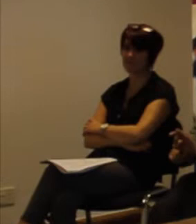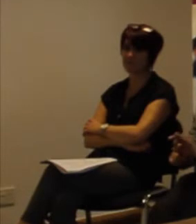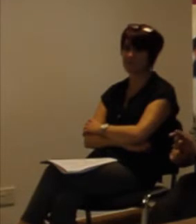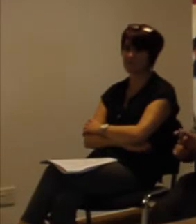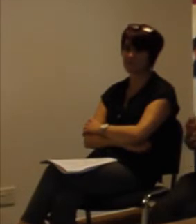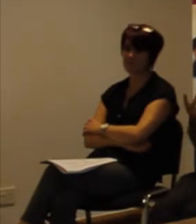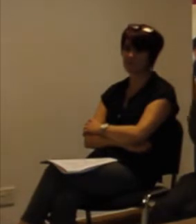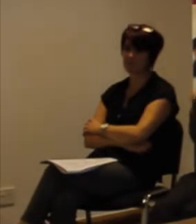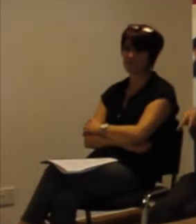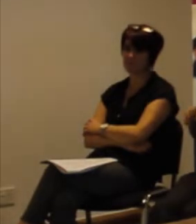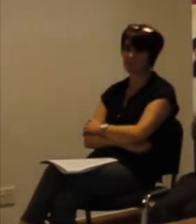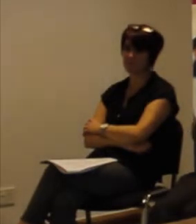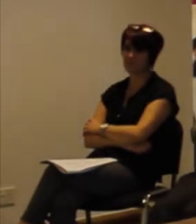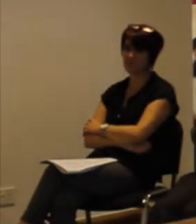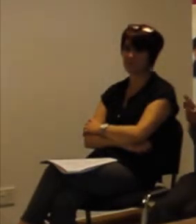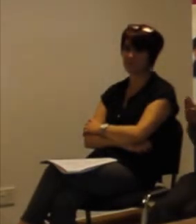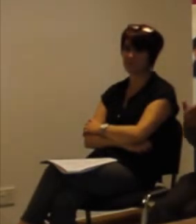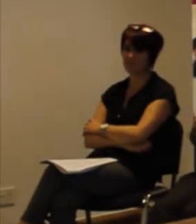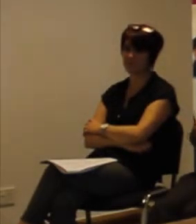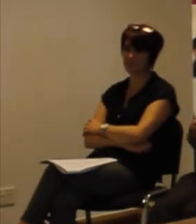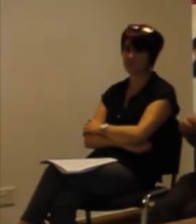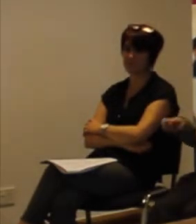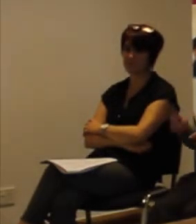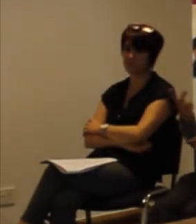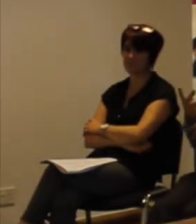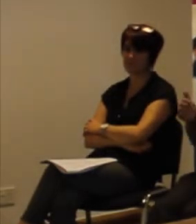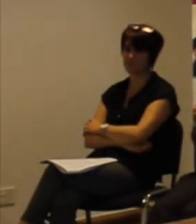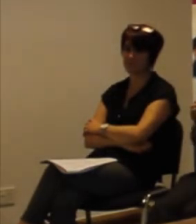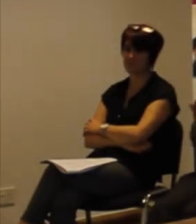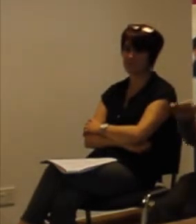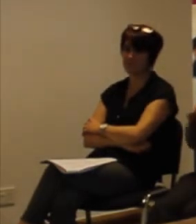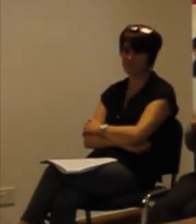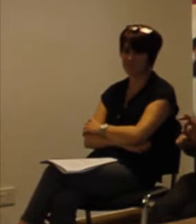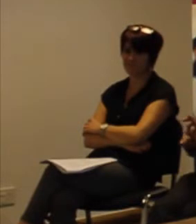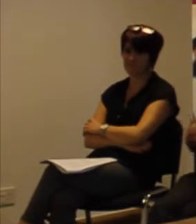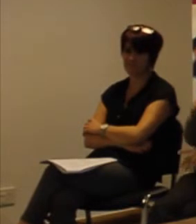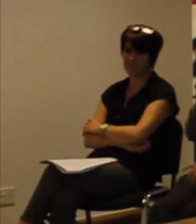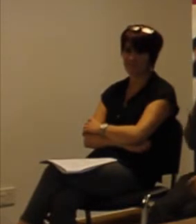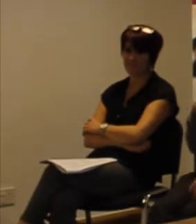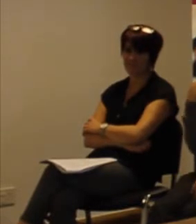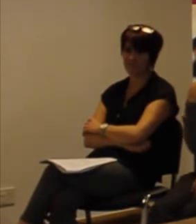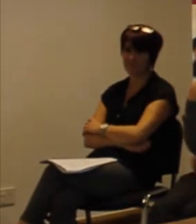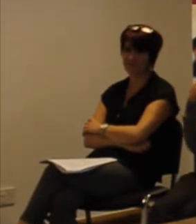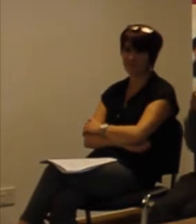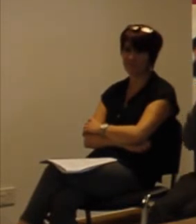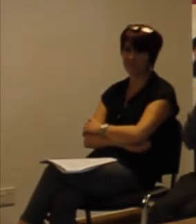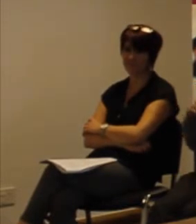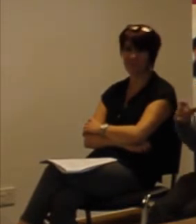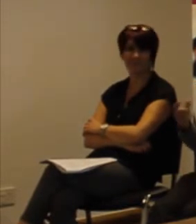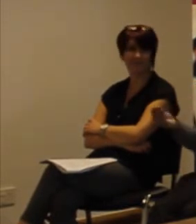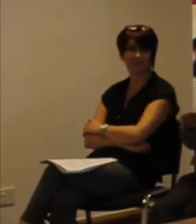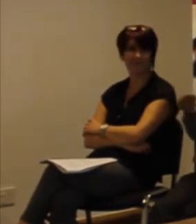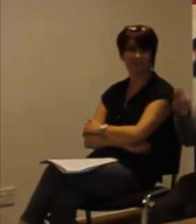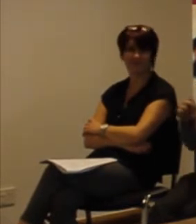two here who are appropriately qualified. So do take their business cards and you can follow them up if you need